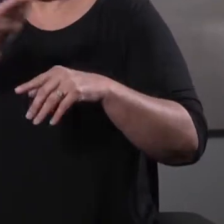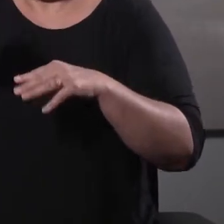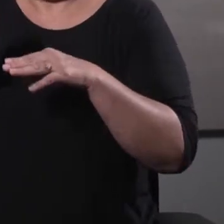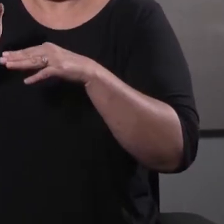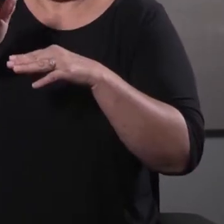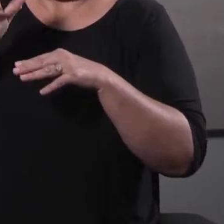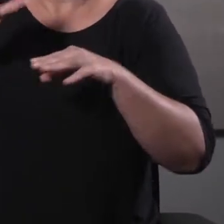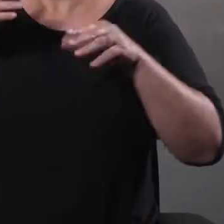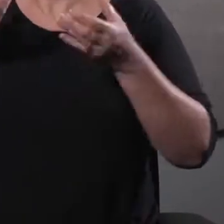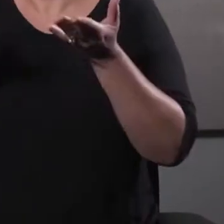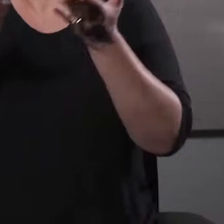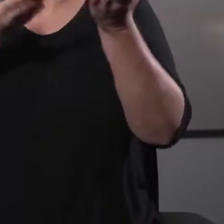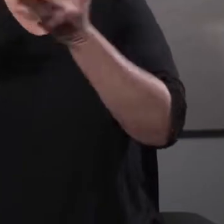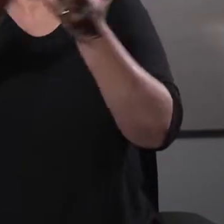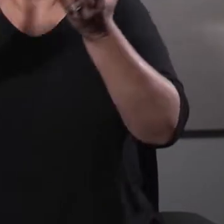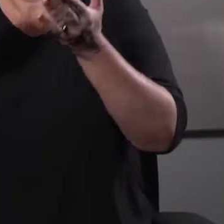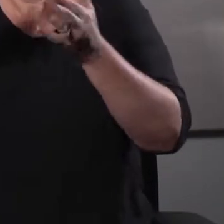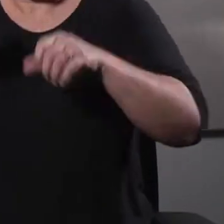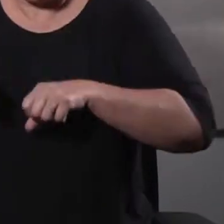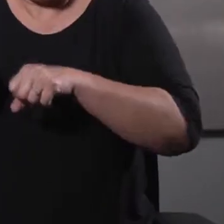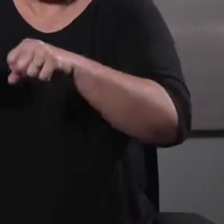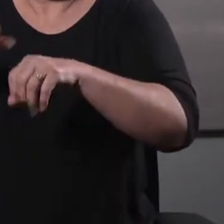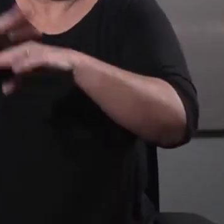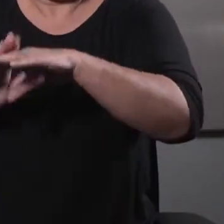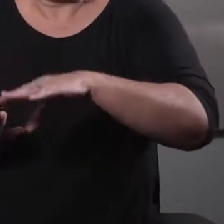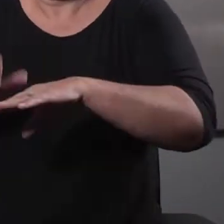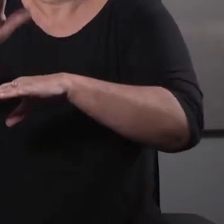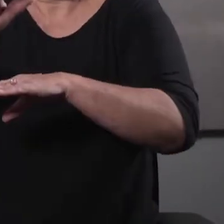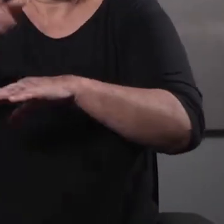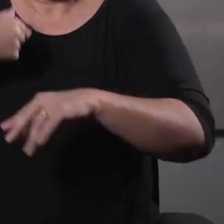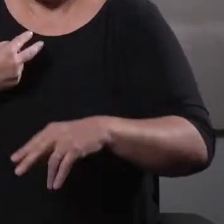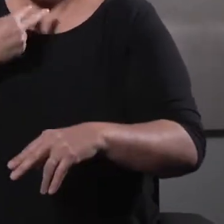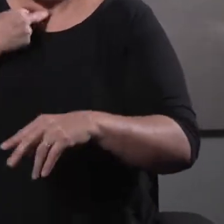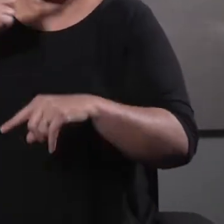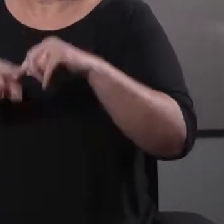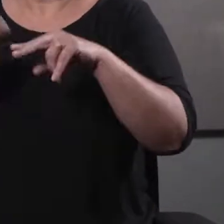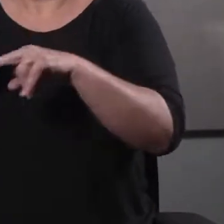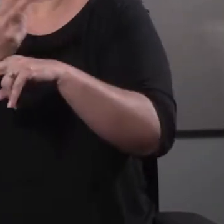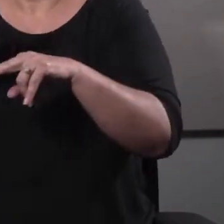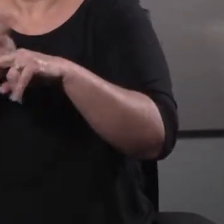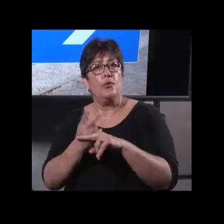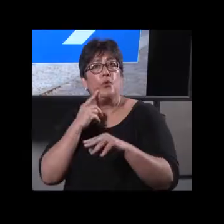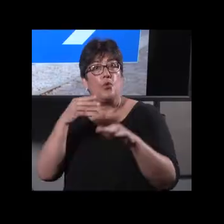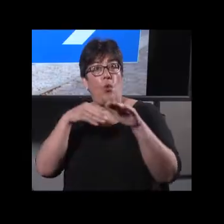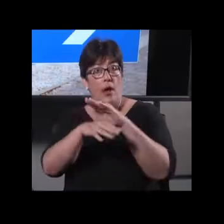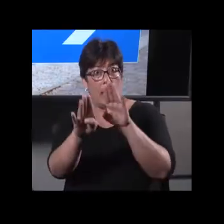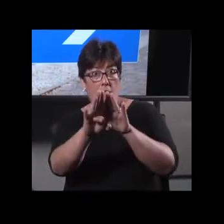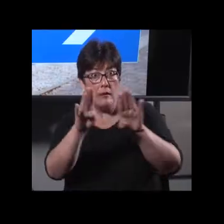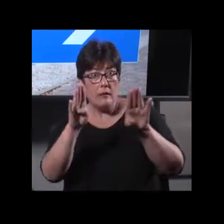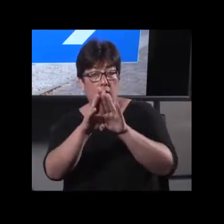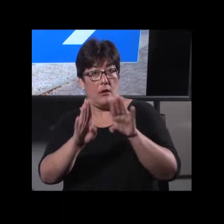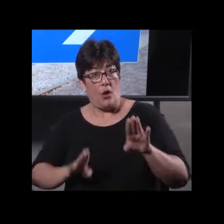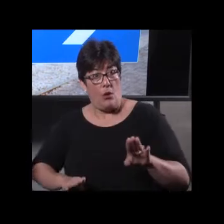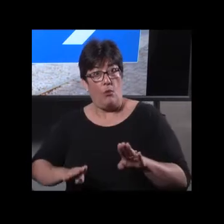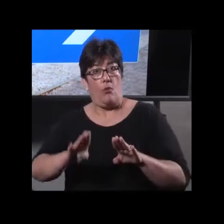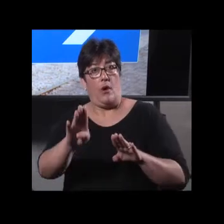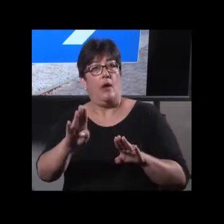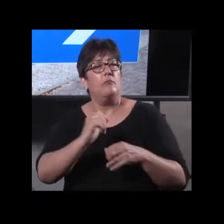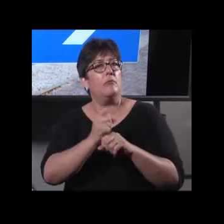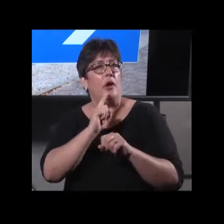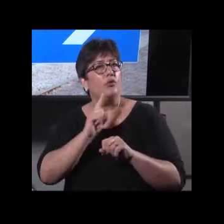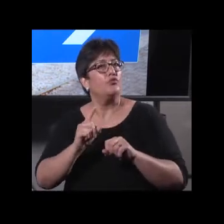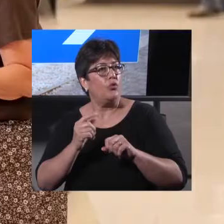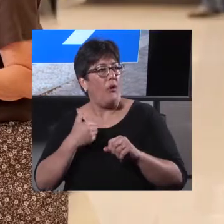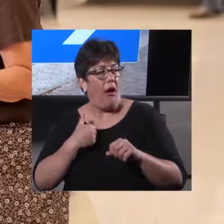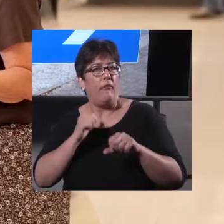of things, boxes in the way. So we need to make sure we keep those entryways and those ramp accesses clear. And aisles in stores at